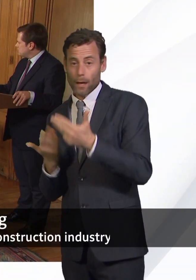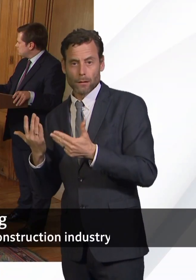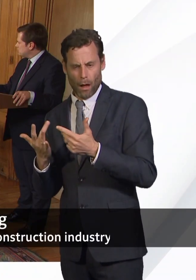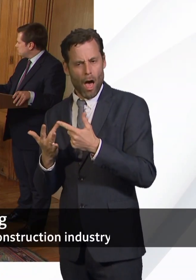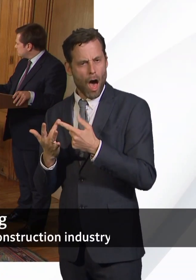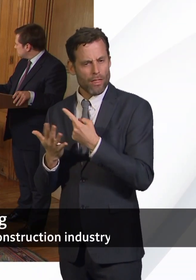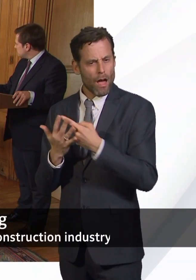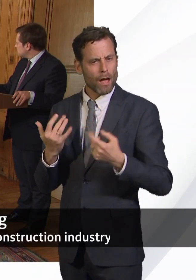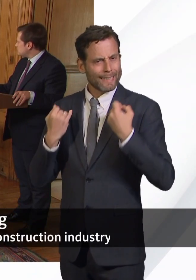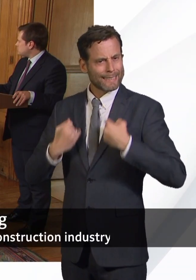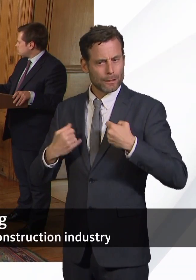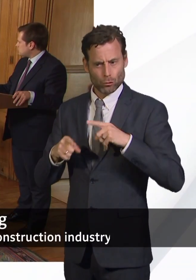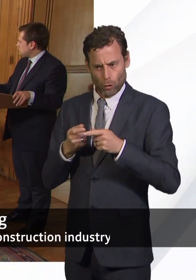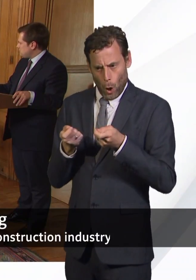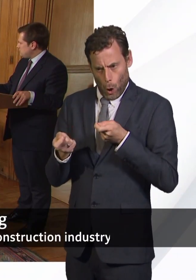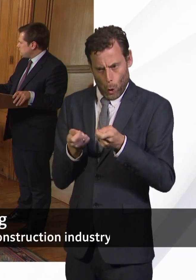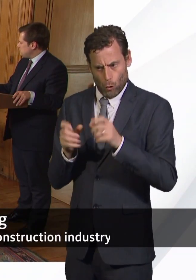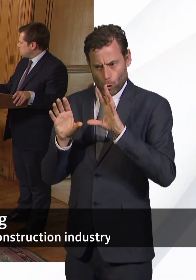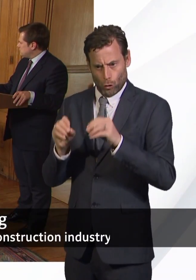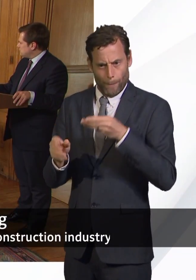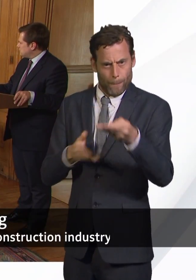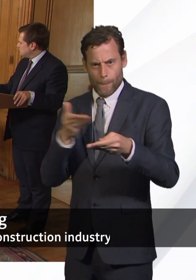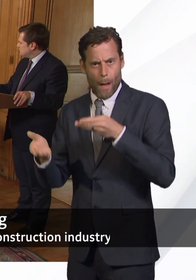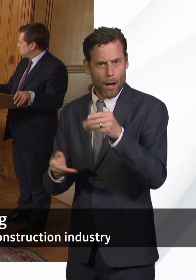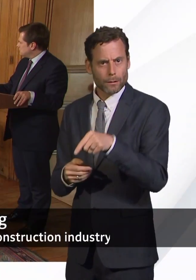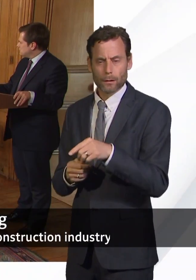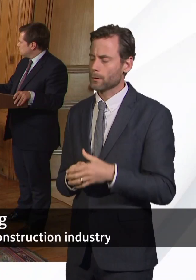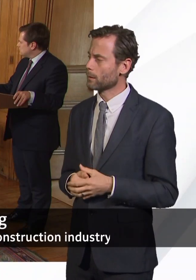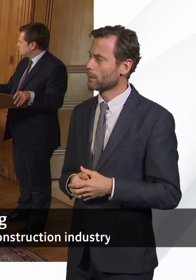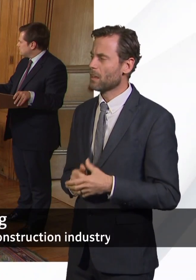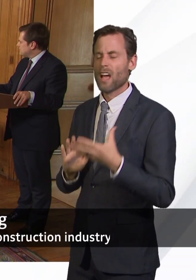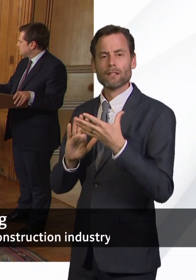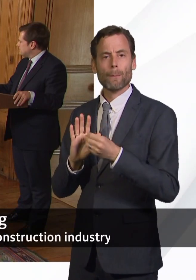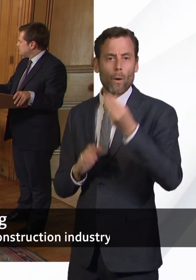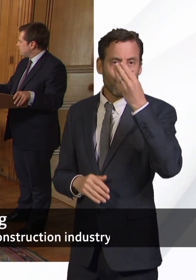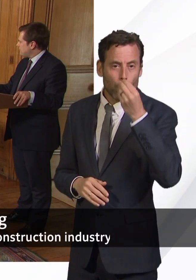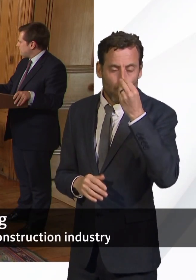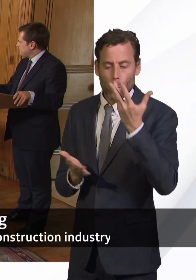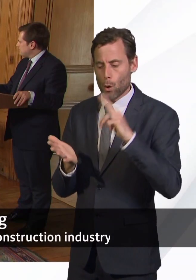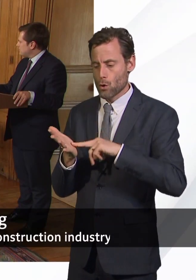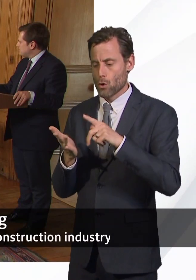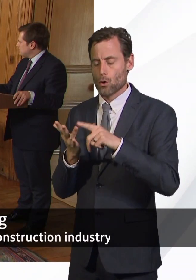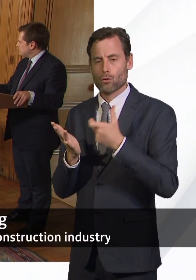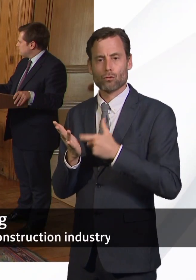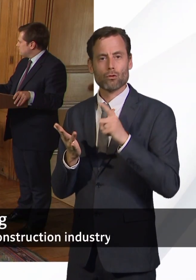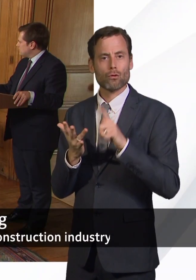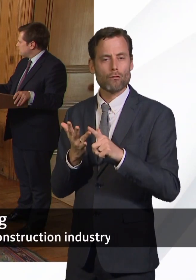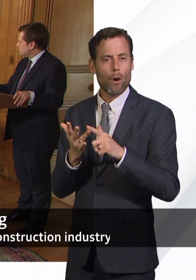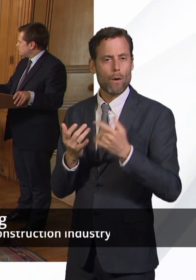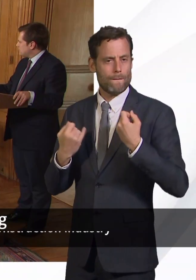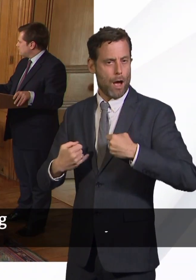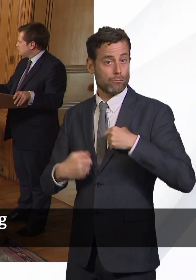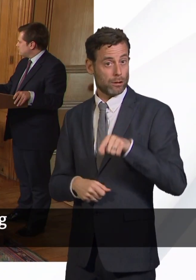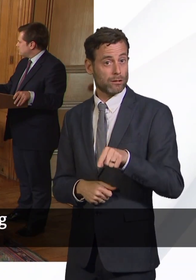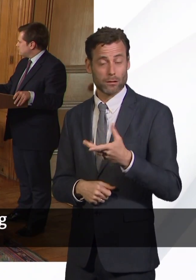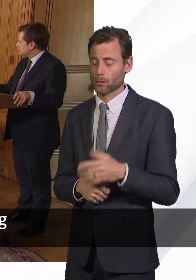patients carefully. The same sorts of issues arise to a degree with in flu and with norovirus, which we'll be aware of. But